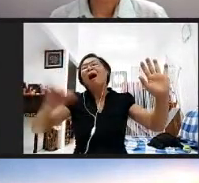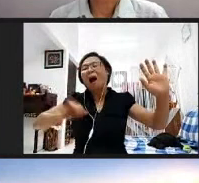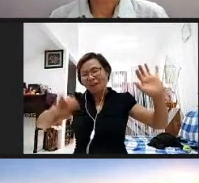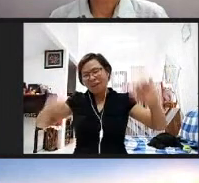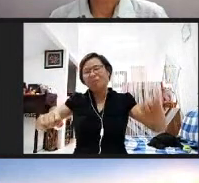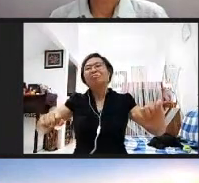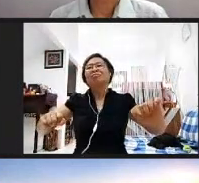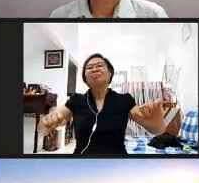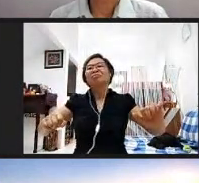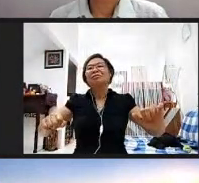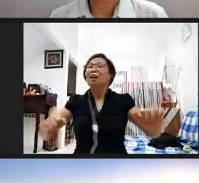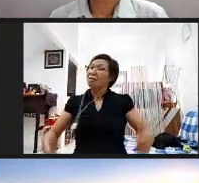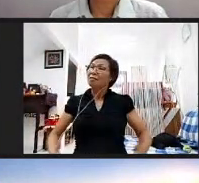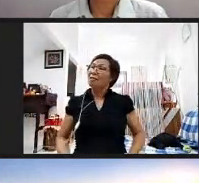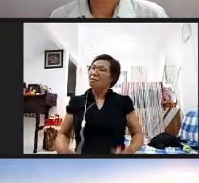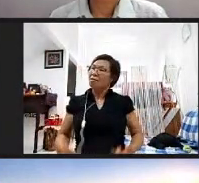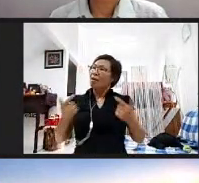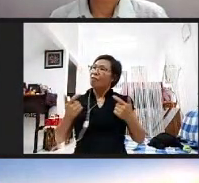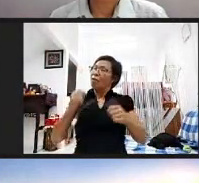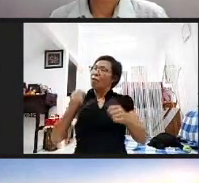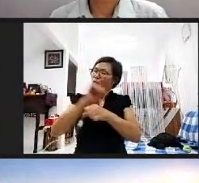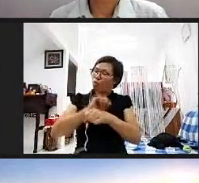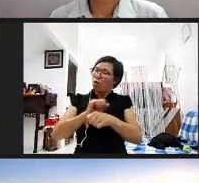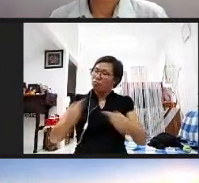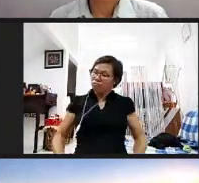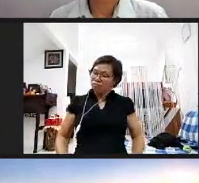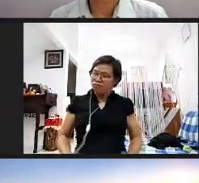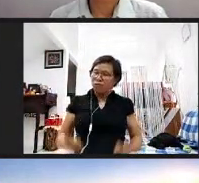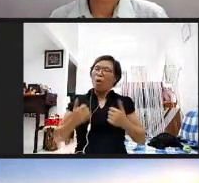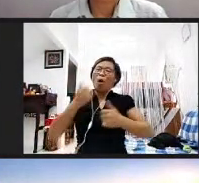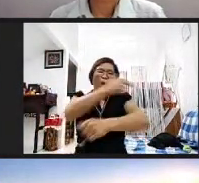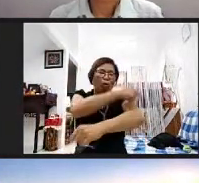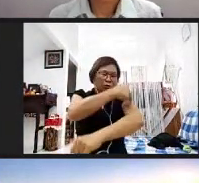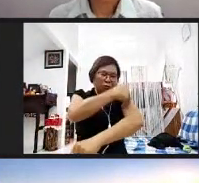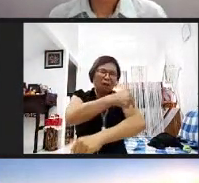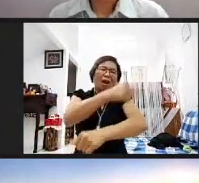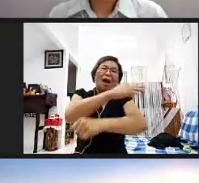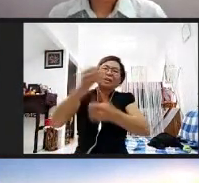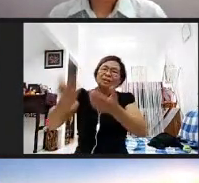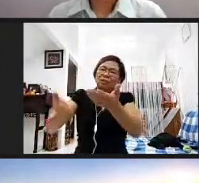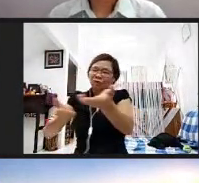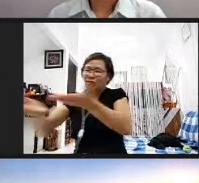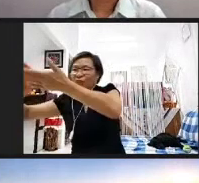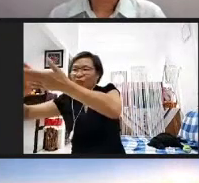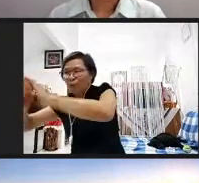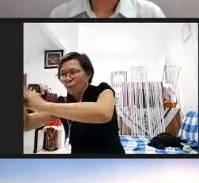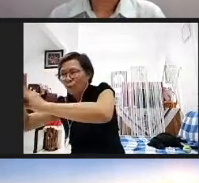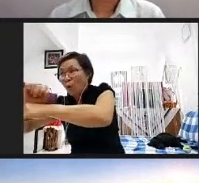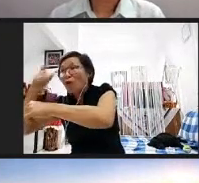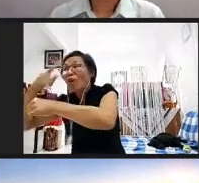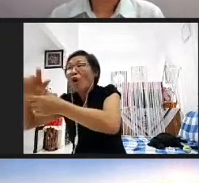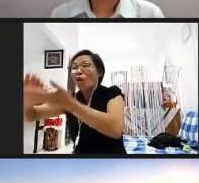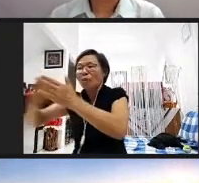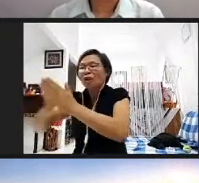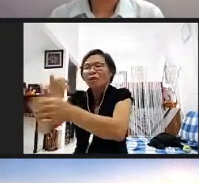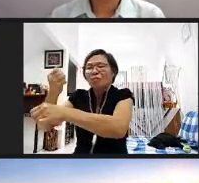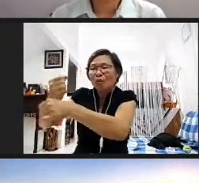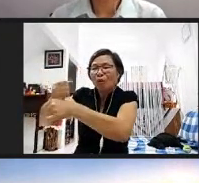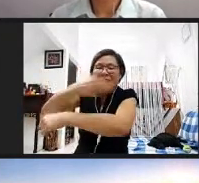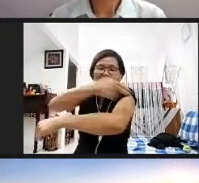my right livelihood in a hospital setting. I can still serve the community in the